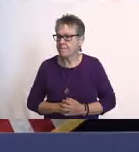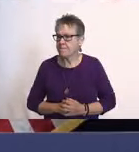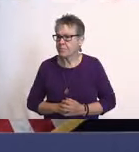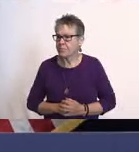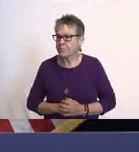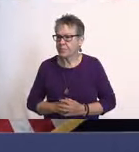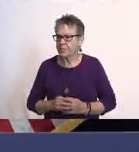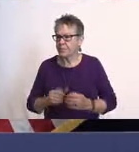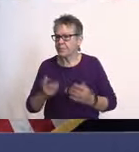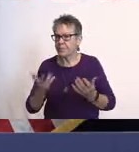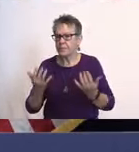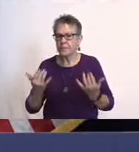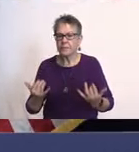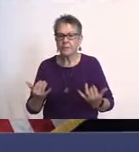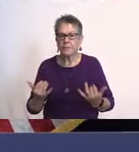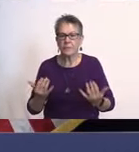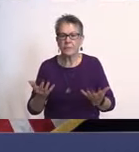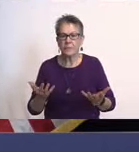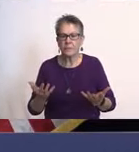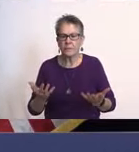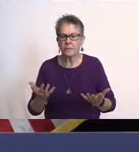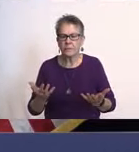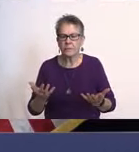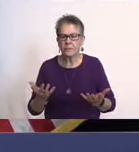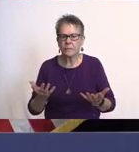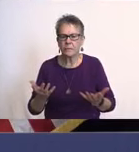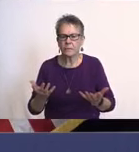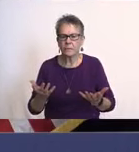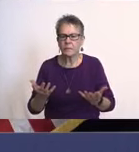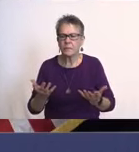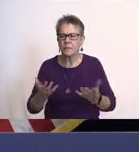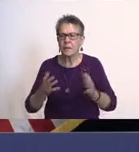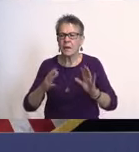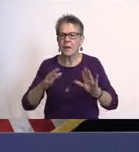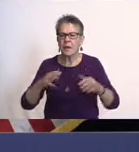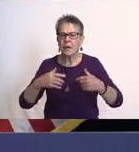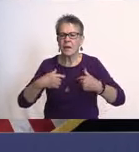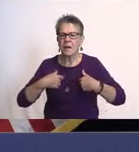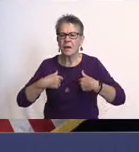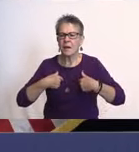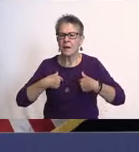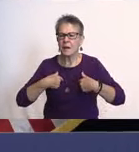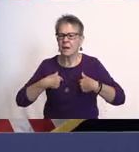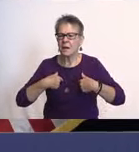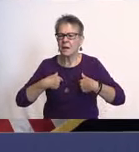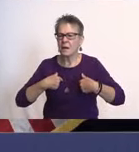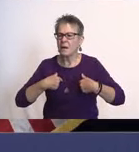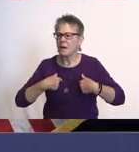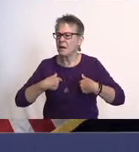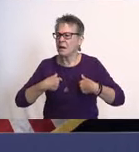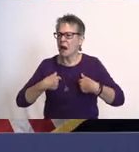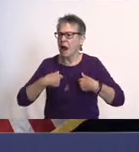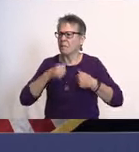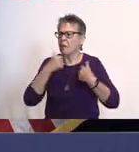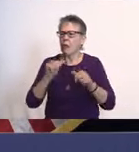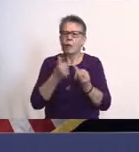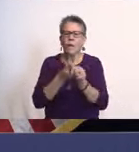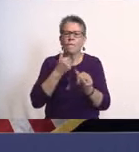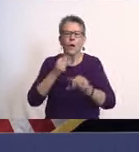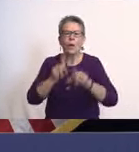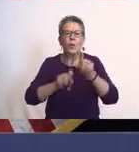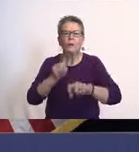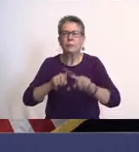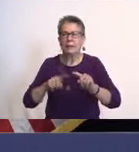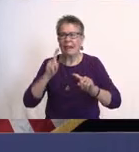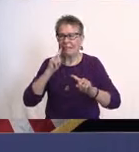Alex, it's not to avoid your question, but we think it's innocent, but we think we should leave. I'll make sure Alex follows up with you on all